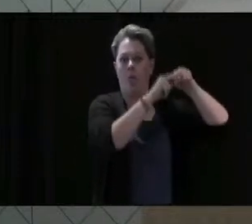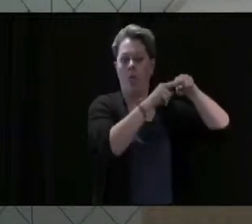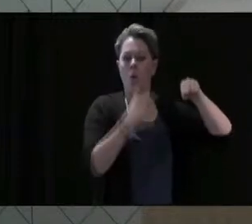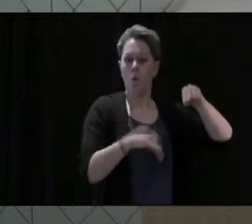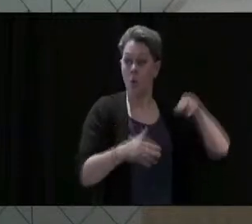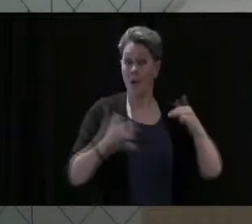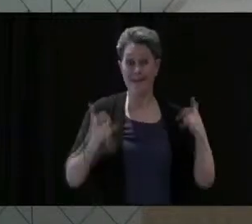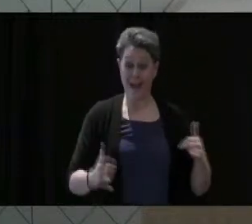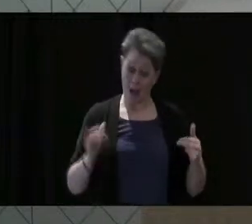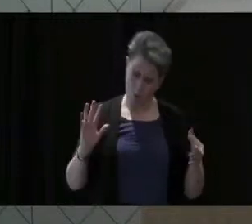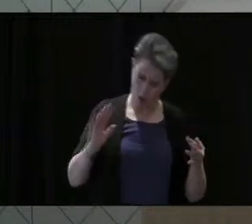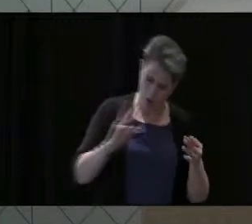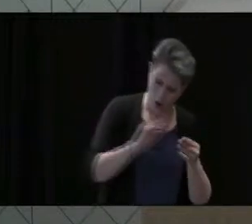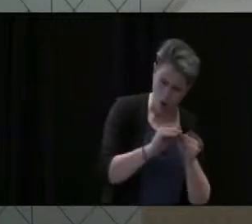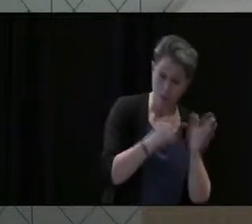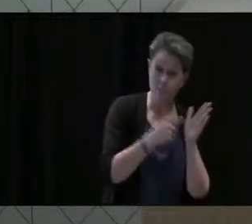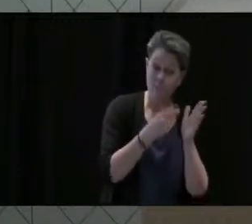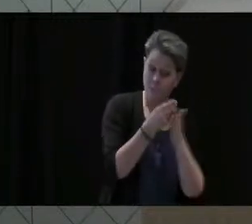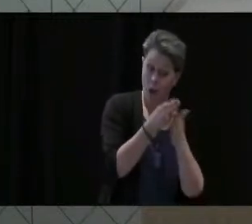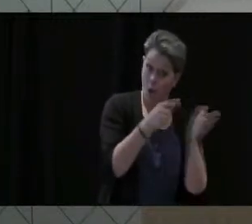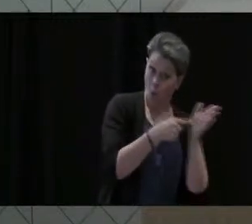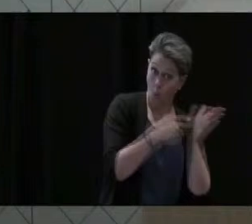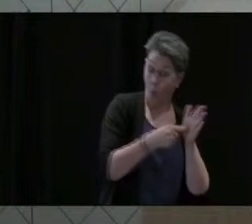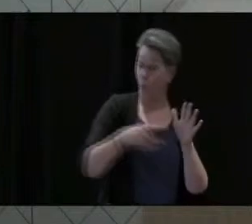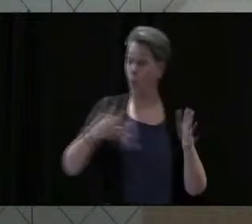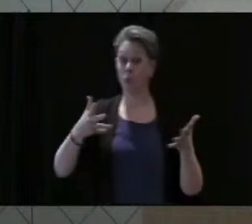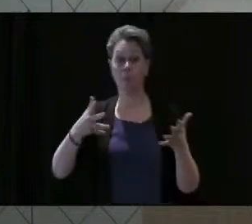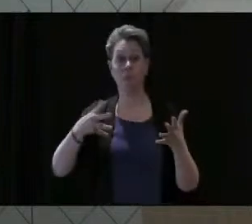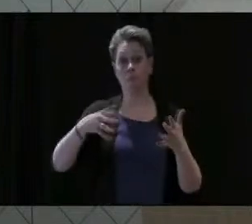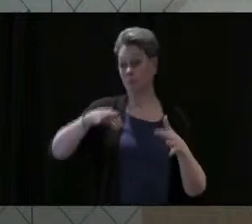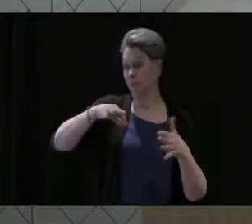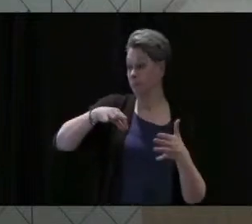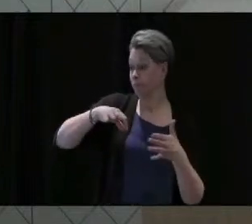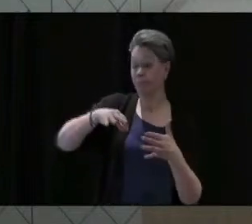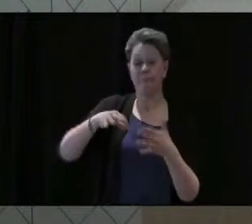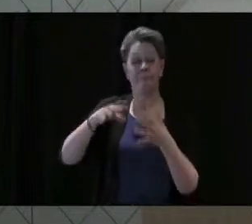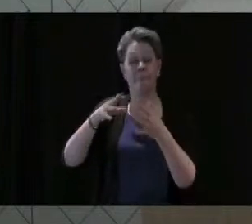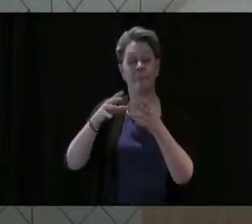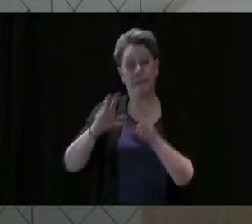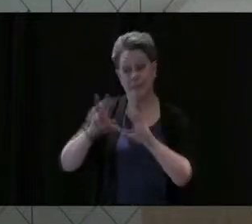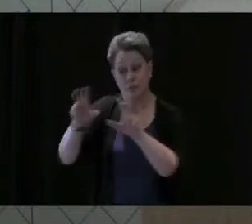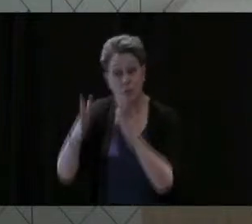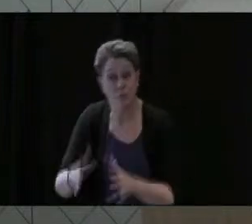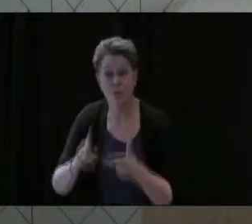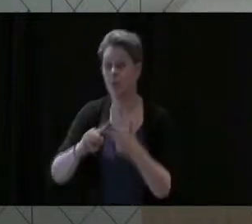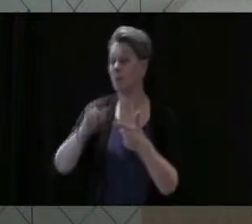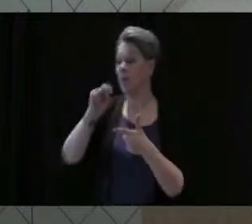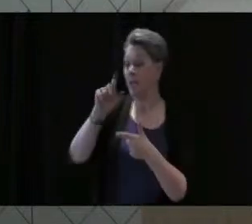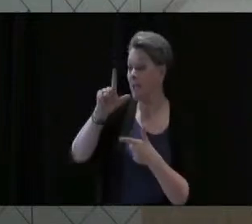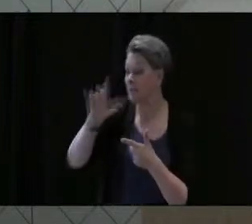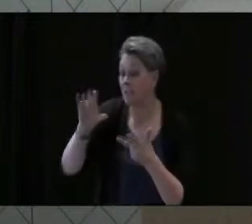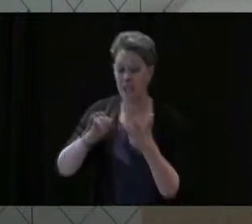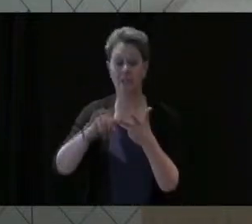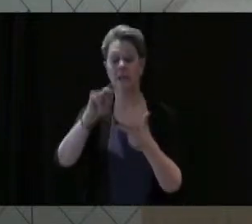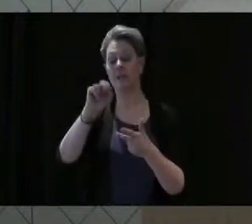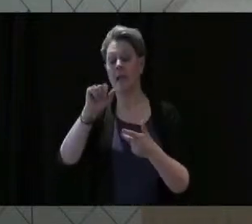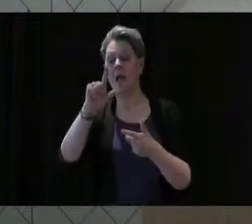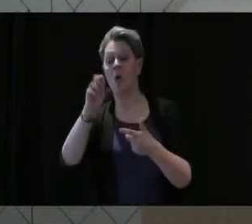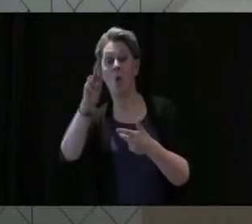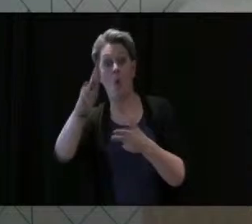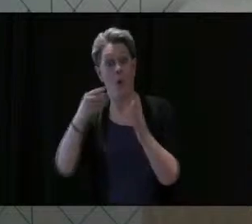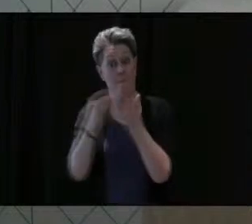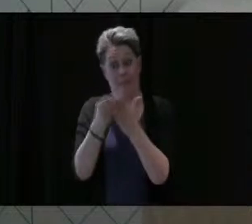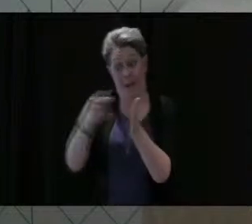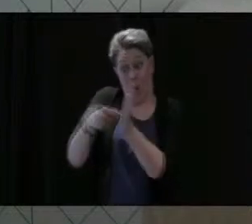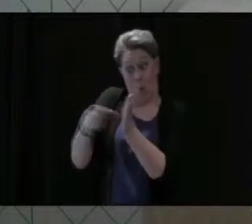we owe to bondholders, the debt of Crown-owned entities like Nalcor and NLC, the other